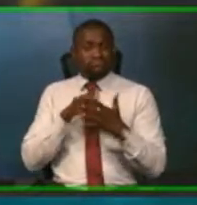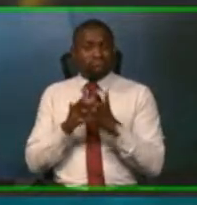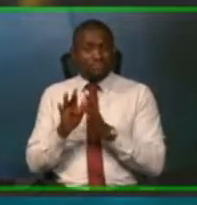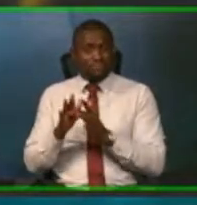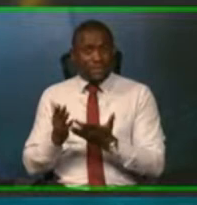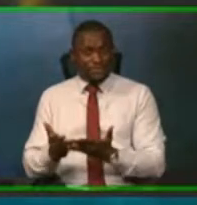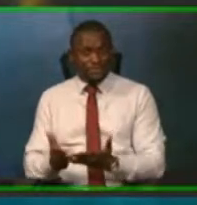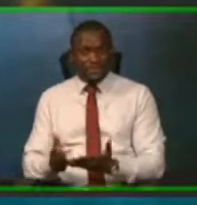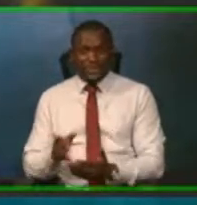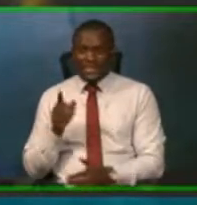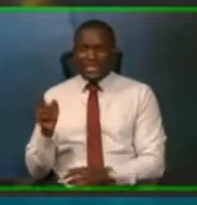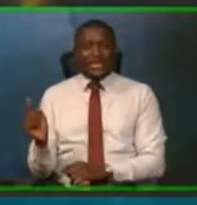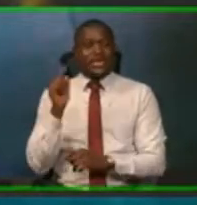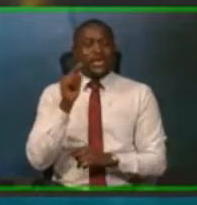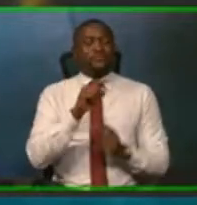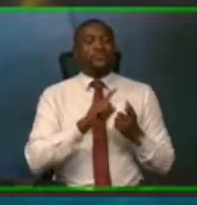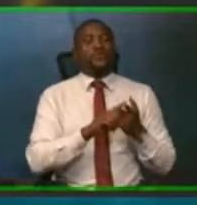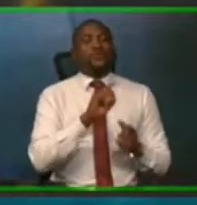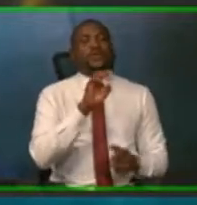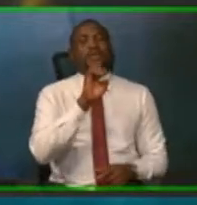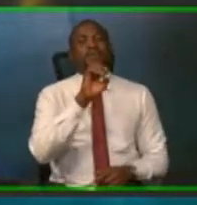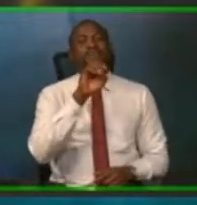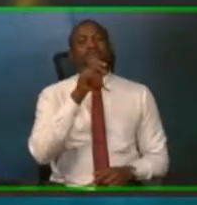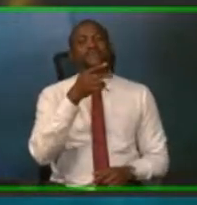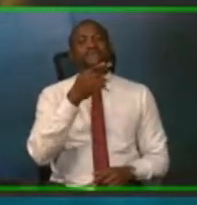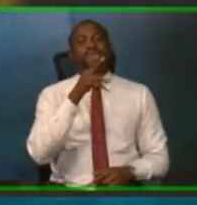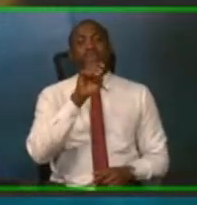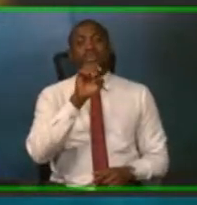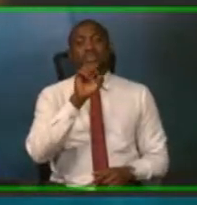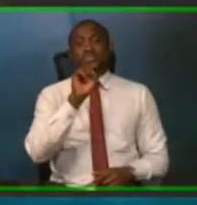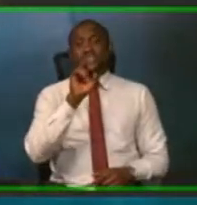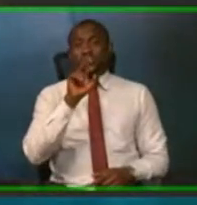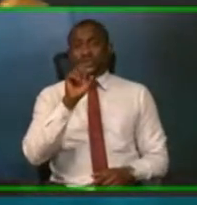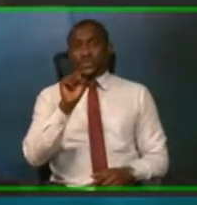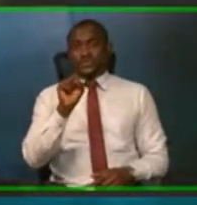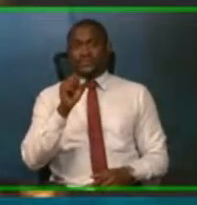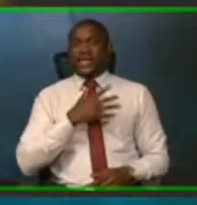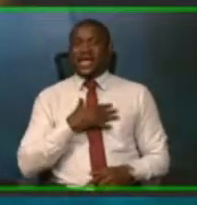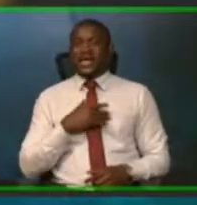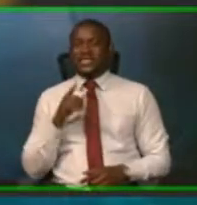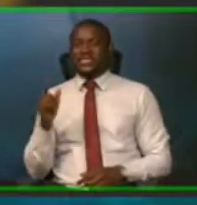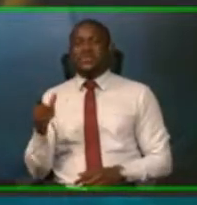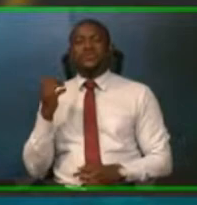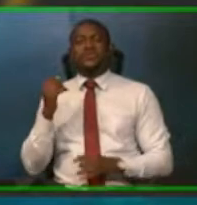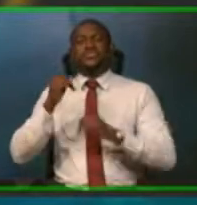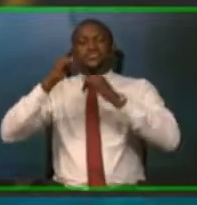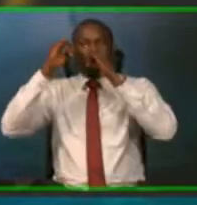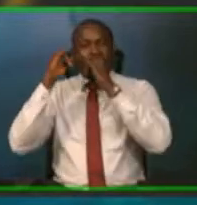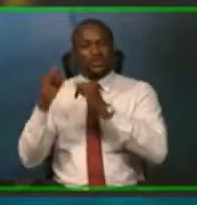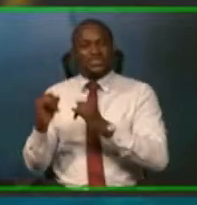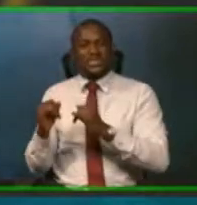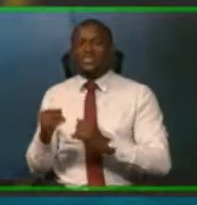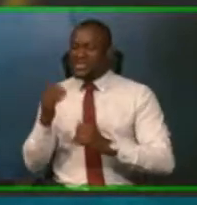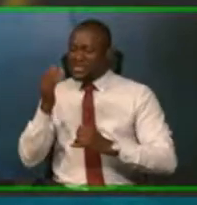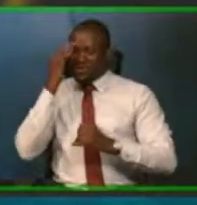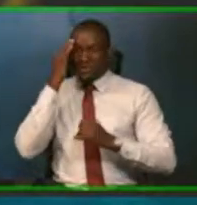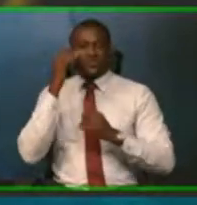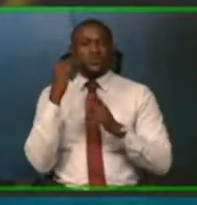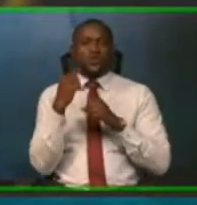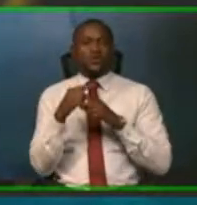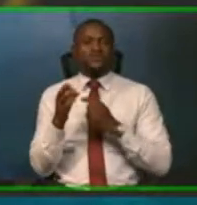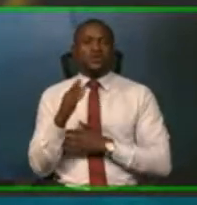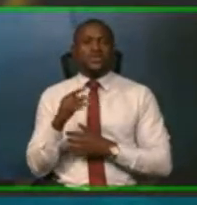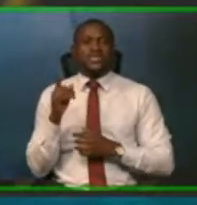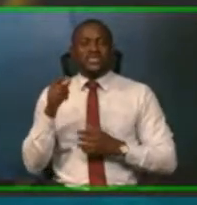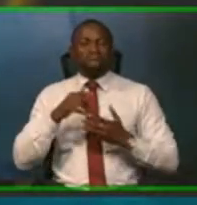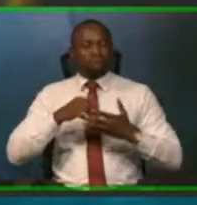says he came to Ephesus. We are reading to 28. The next verse. He was instructed in the way of the Lord. So he submitted himself